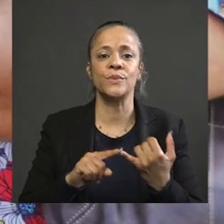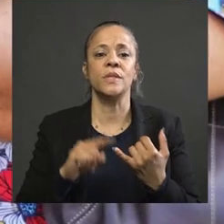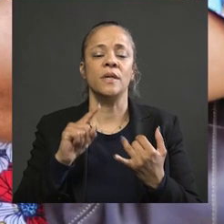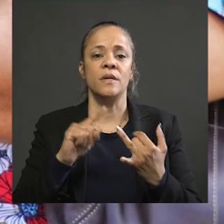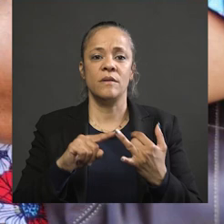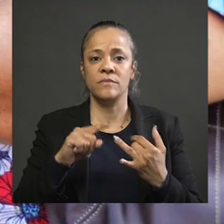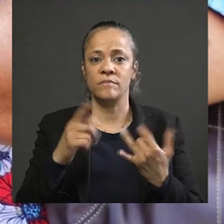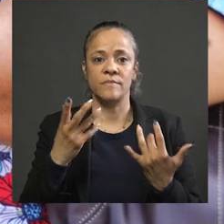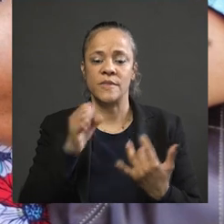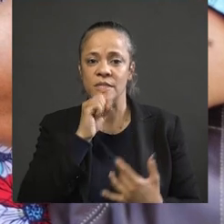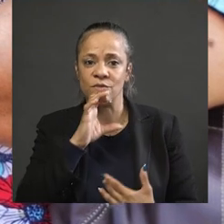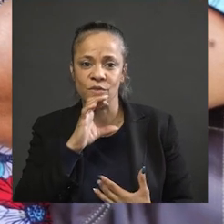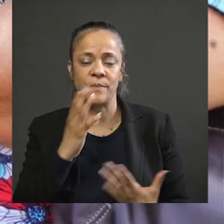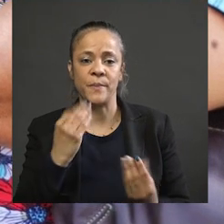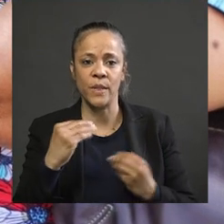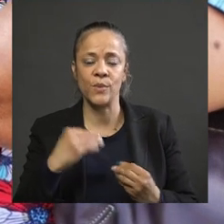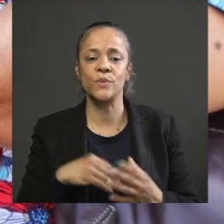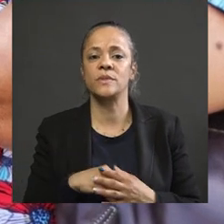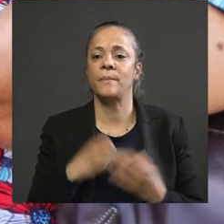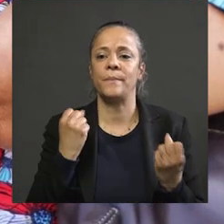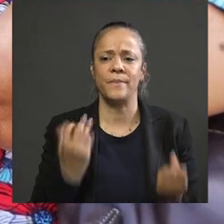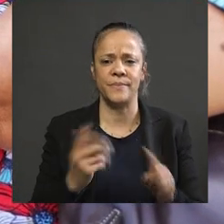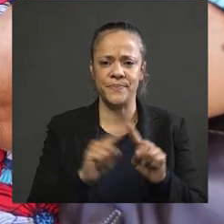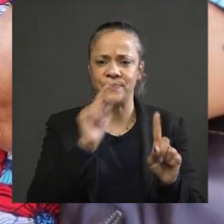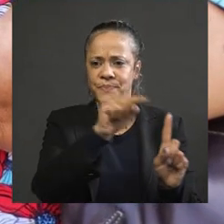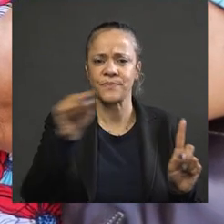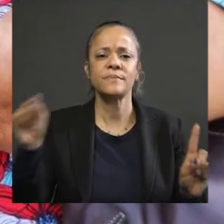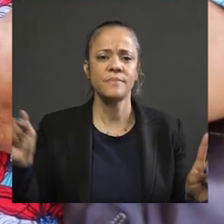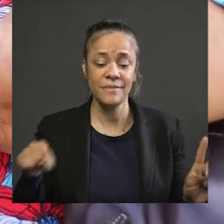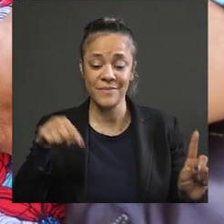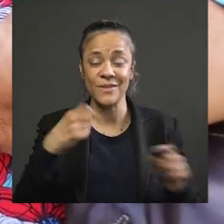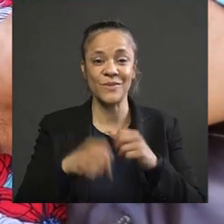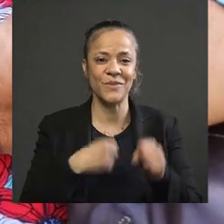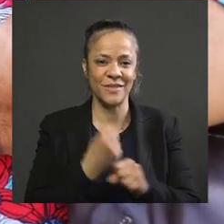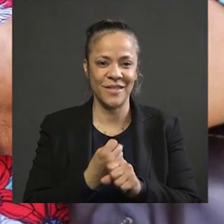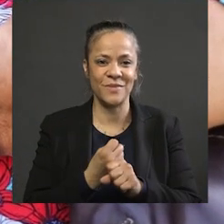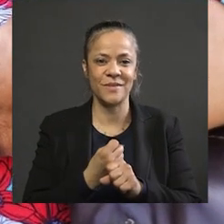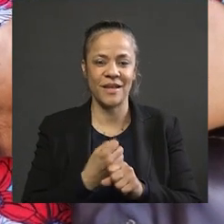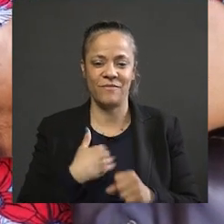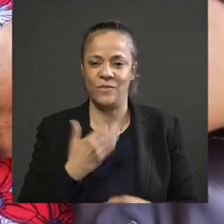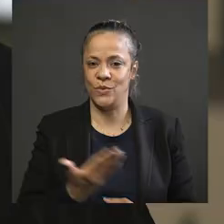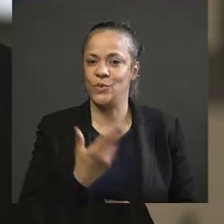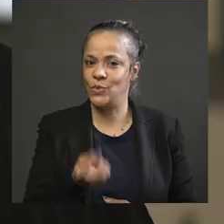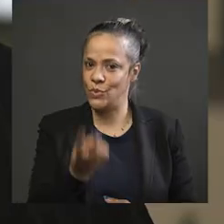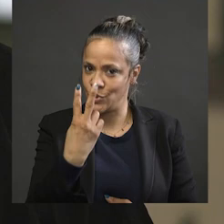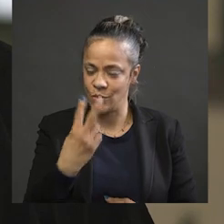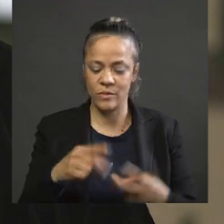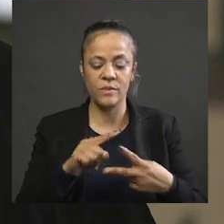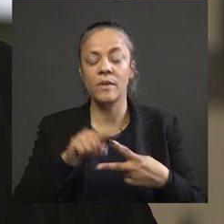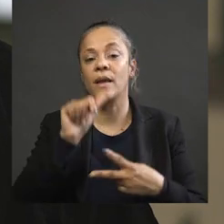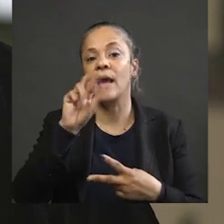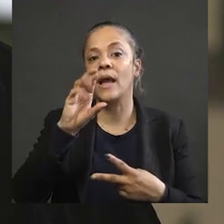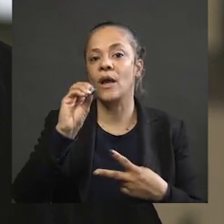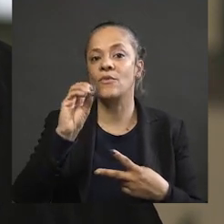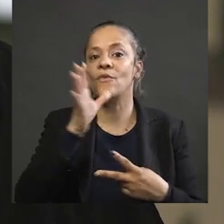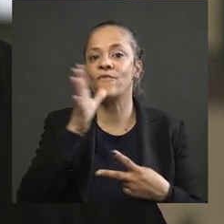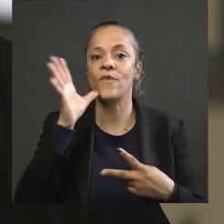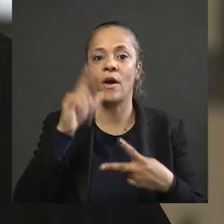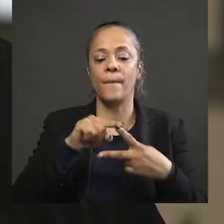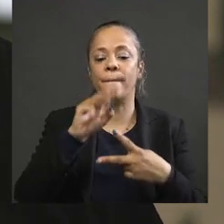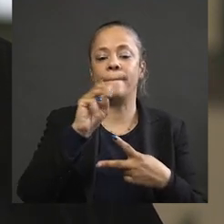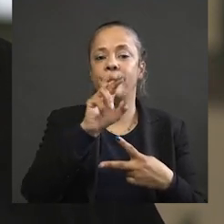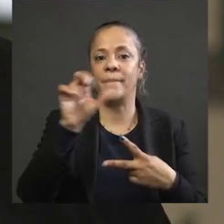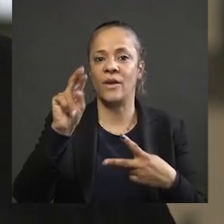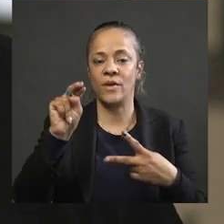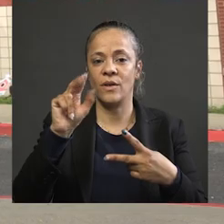to senior congregate meals at many of our sites. And this year, we welcomed two Aero Farms, one at Marion Gardens